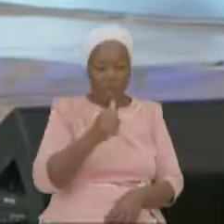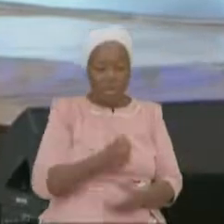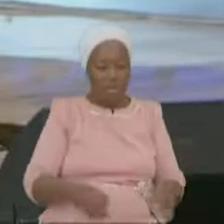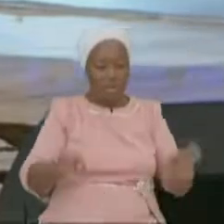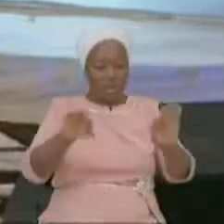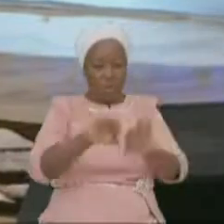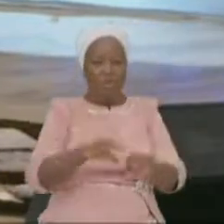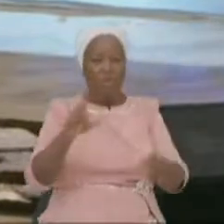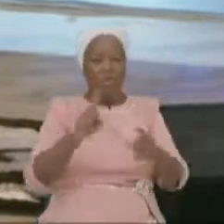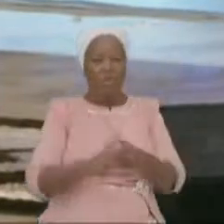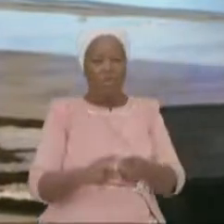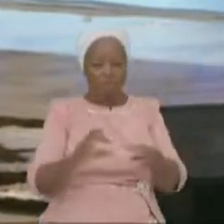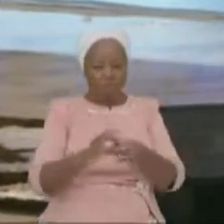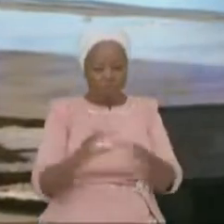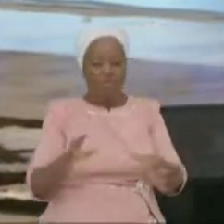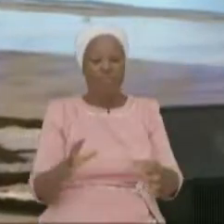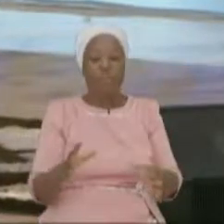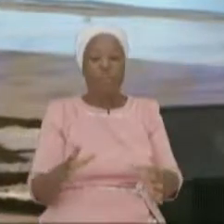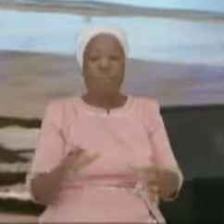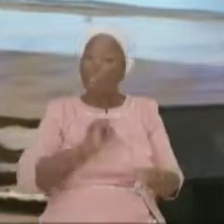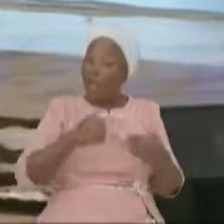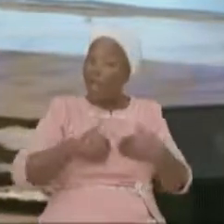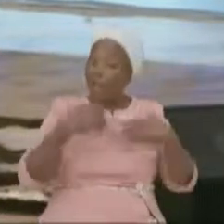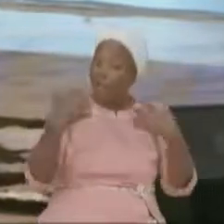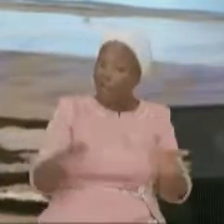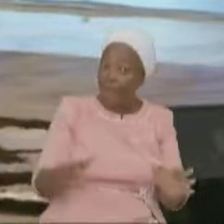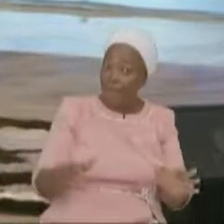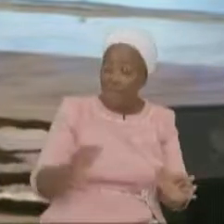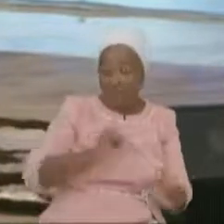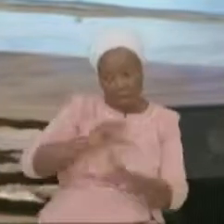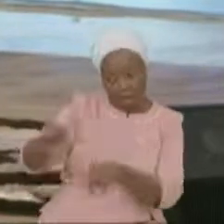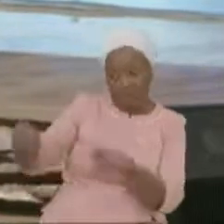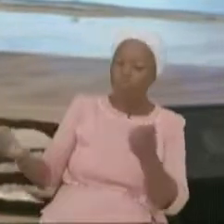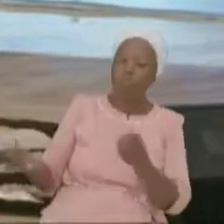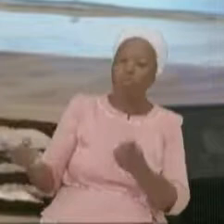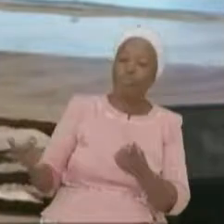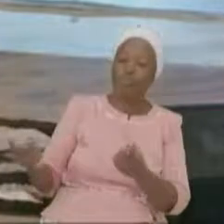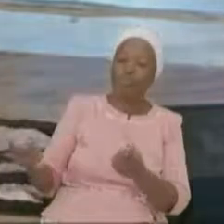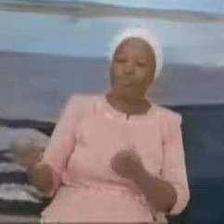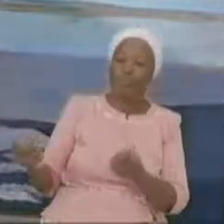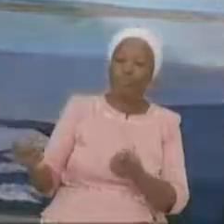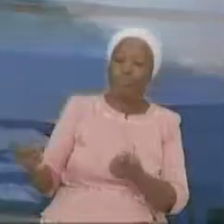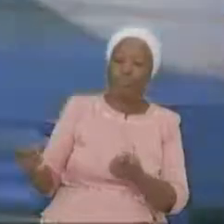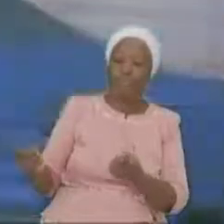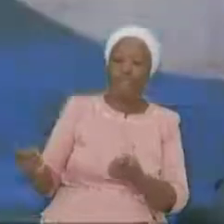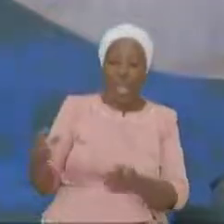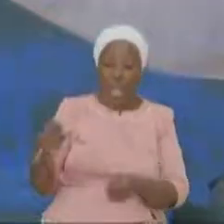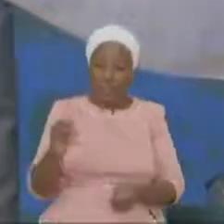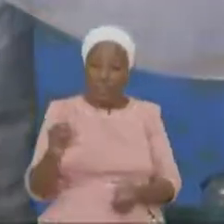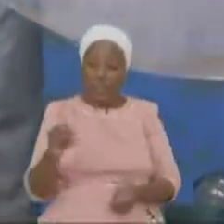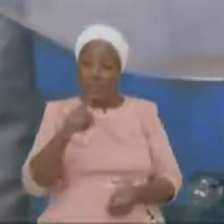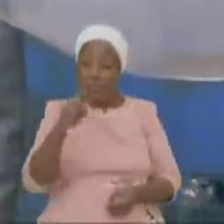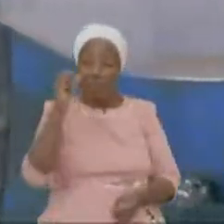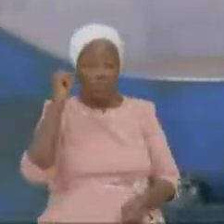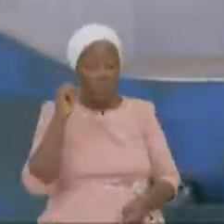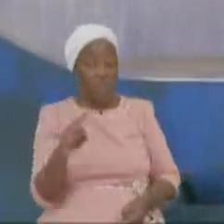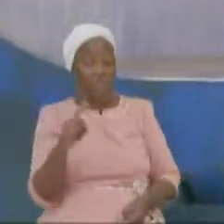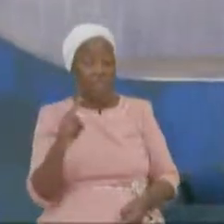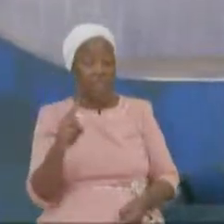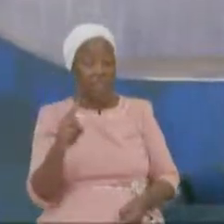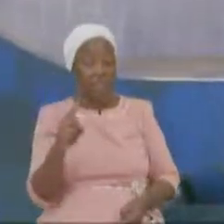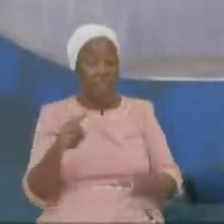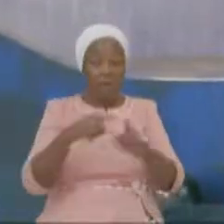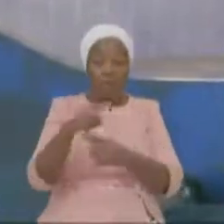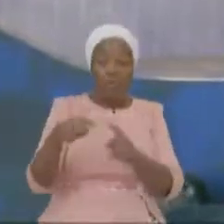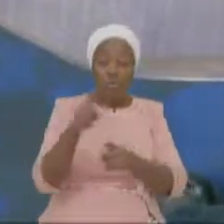to loose. I finished, I go. And so you understand, when you